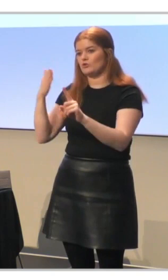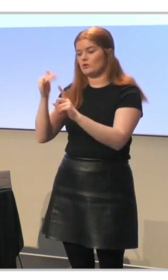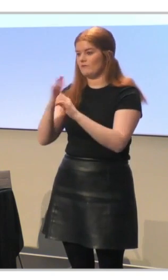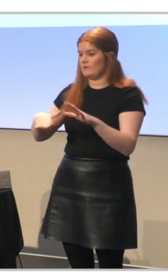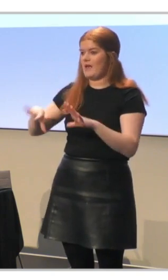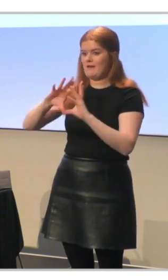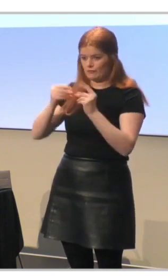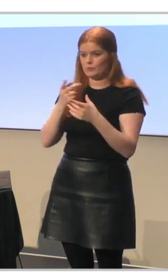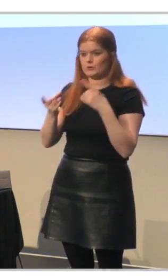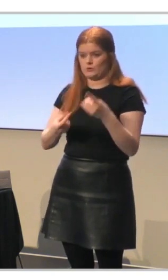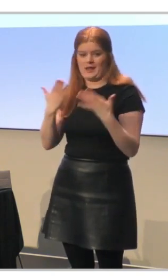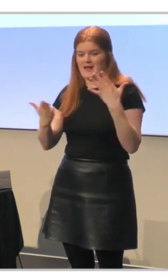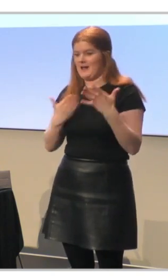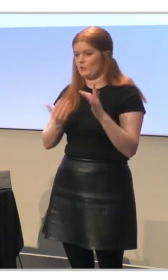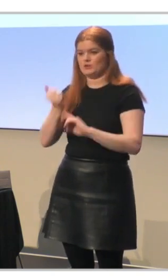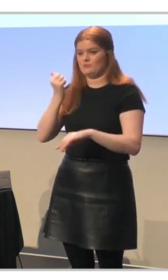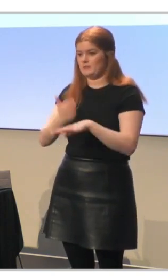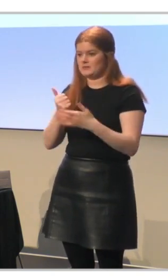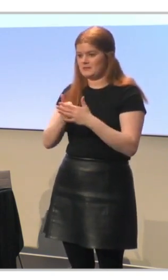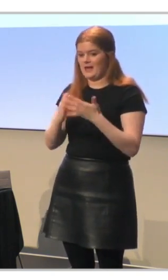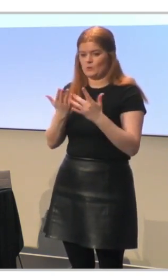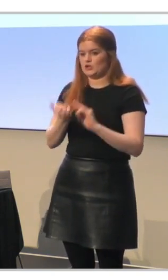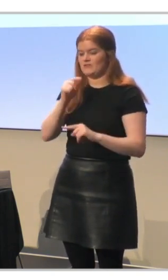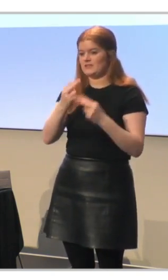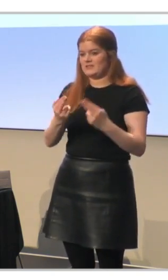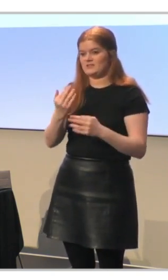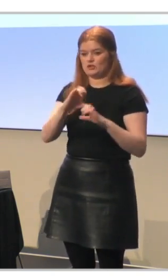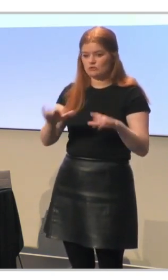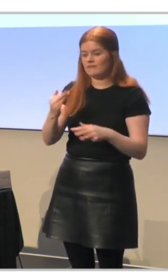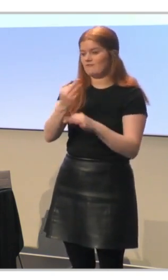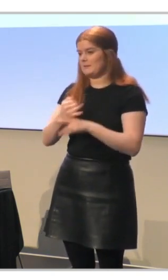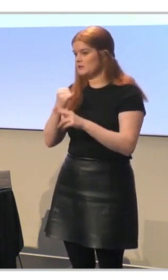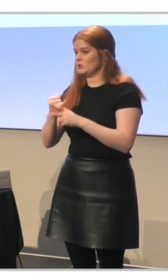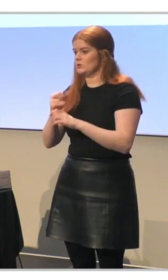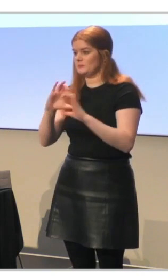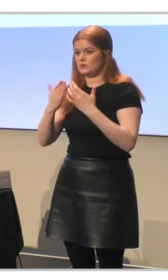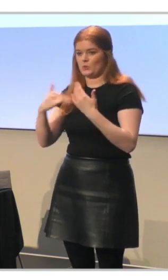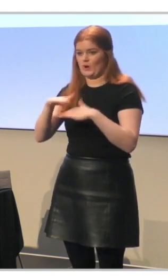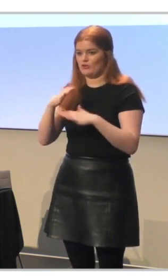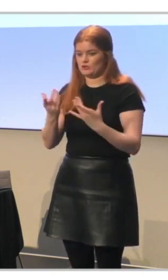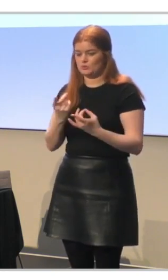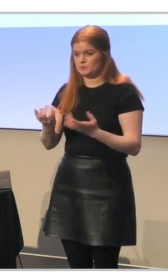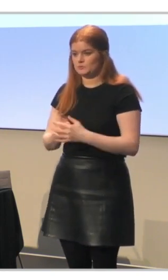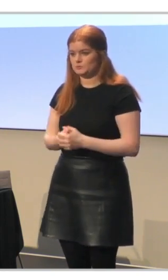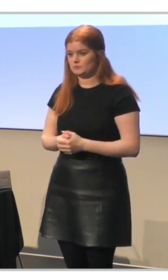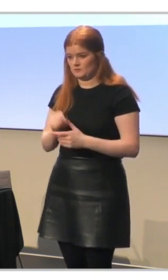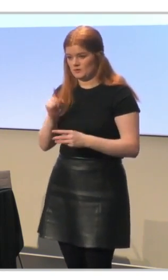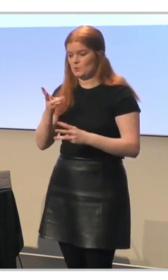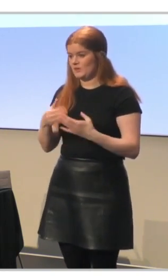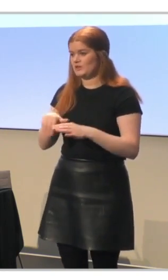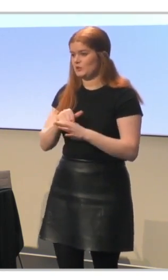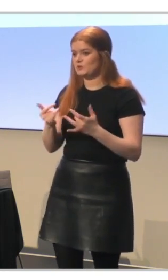we do our business in meeting the needs of children, families, schools and communities precisely where they're at. This will